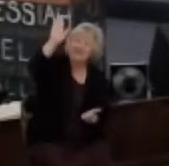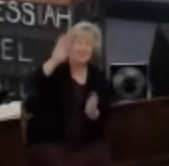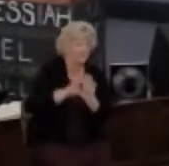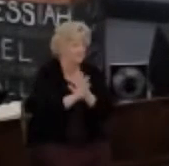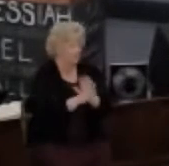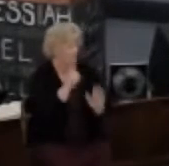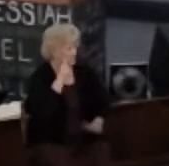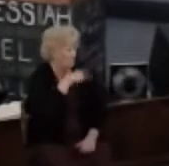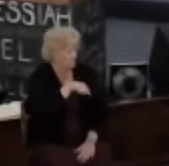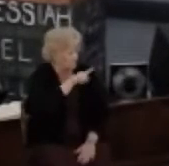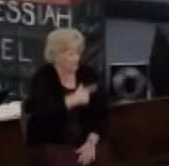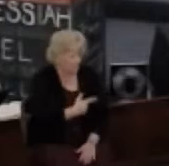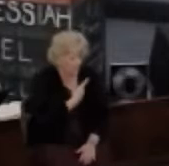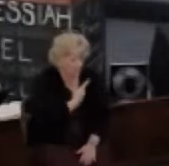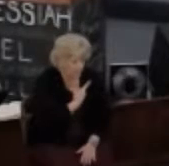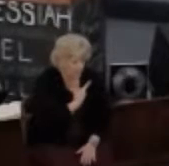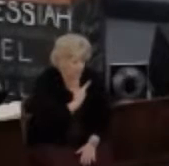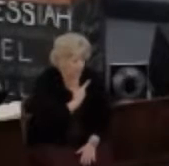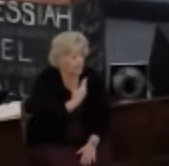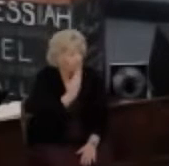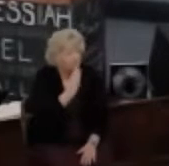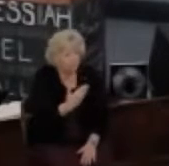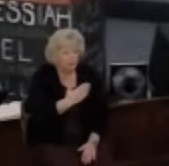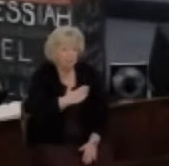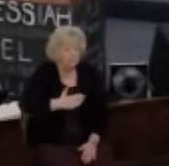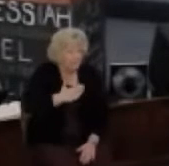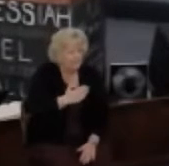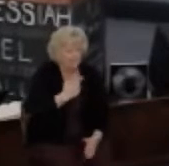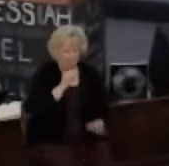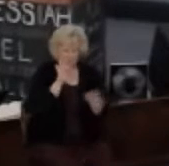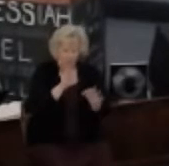is, His good, pleasing, and perfect will."